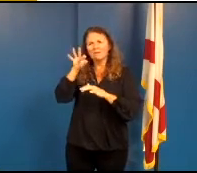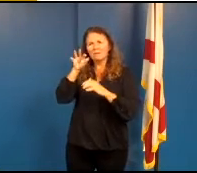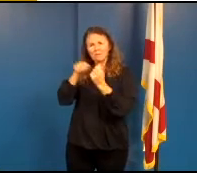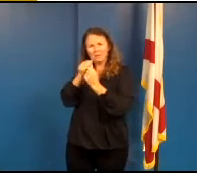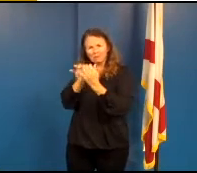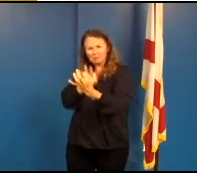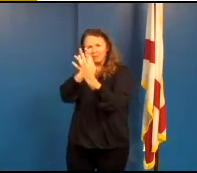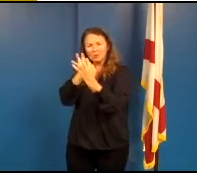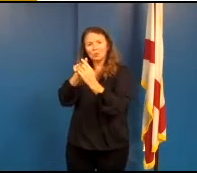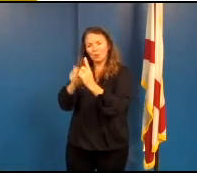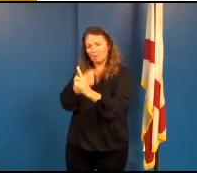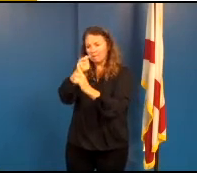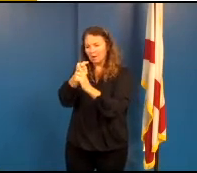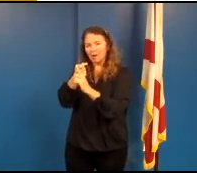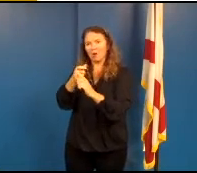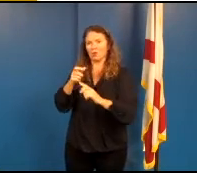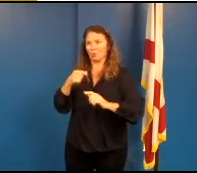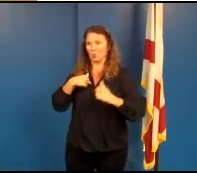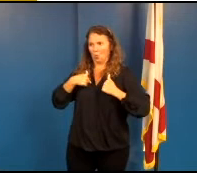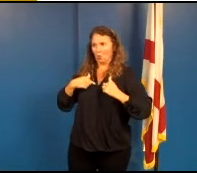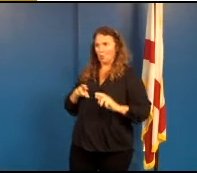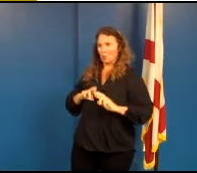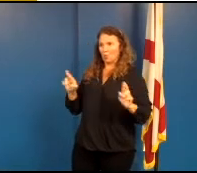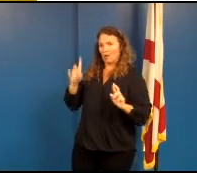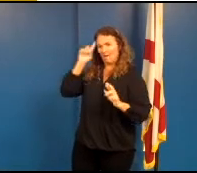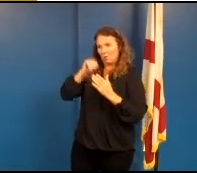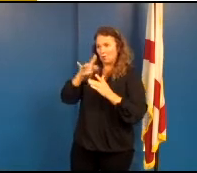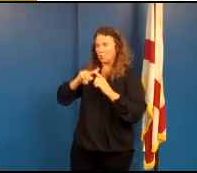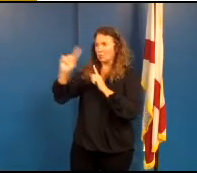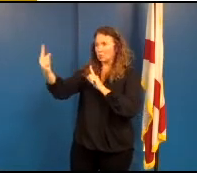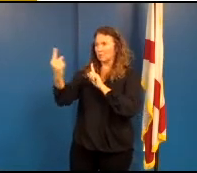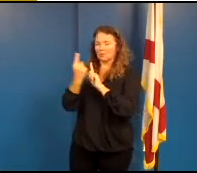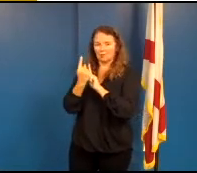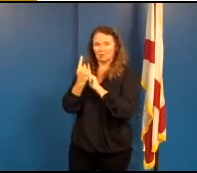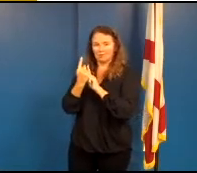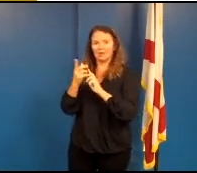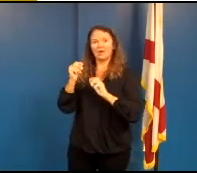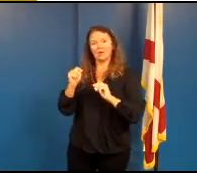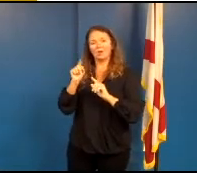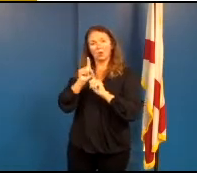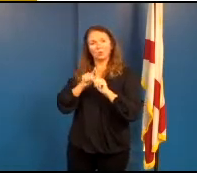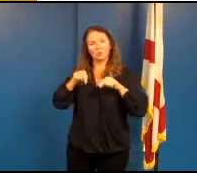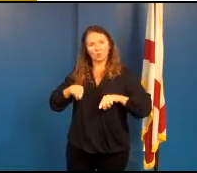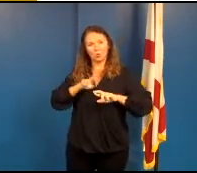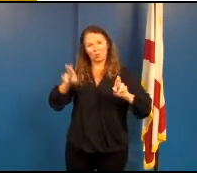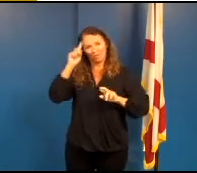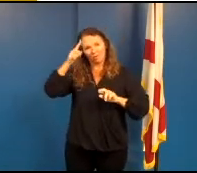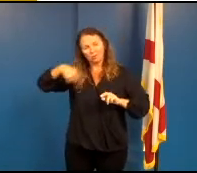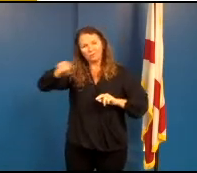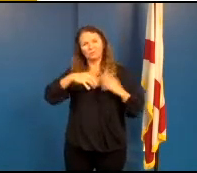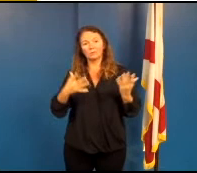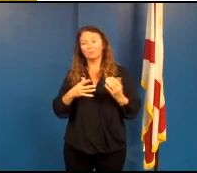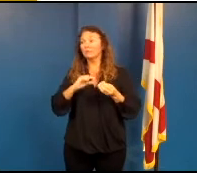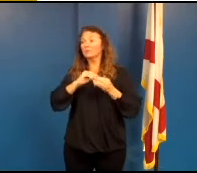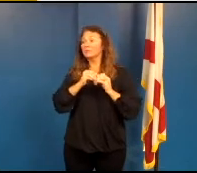develop a high-impact strategy to be ready for students and to be a student-ready institution? And